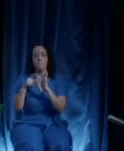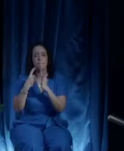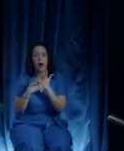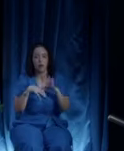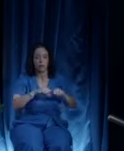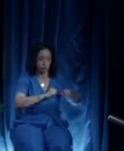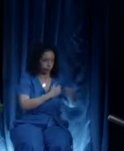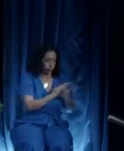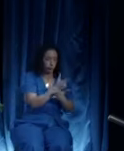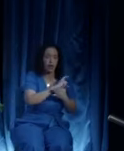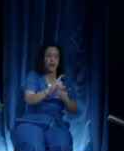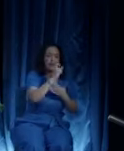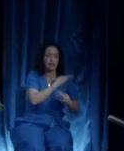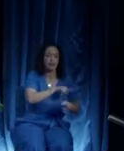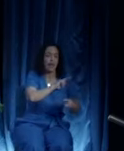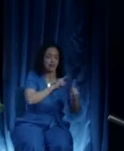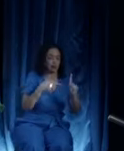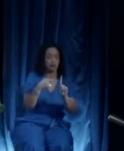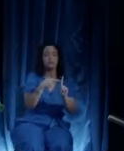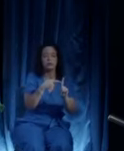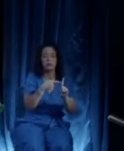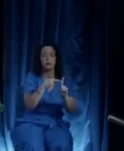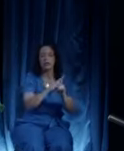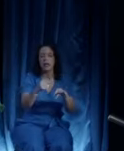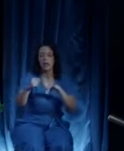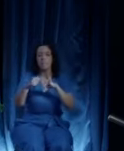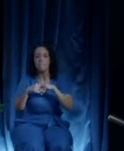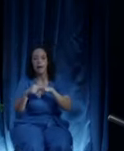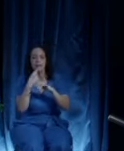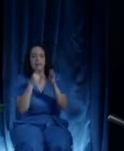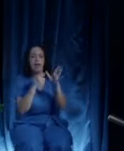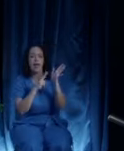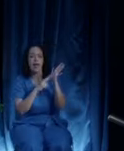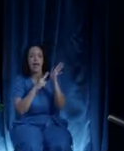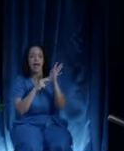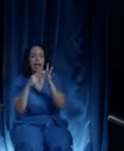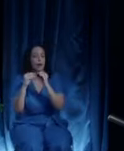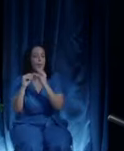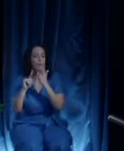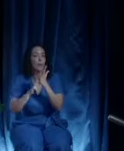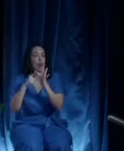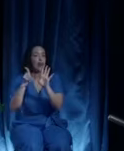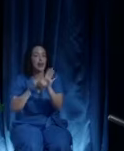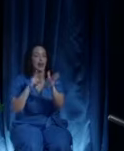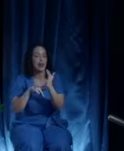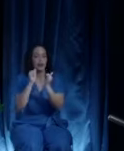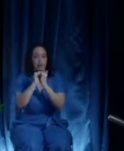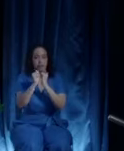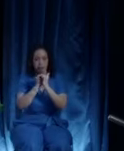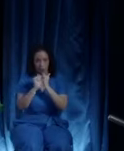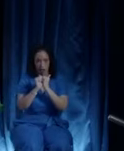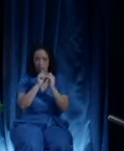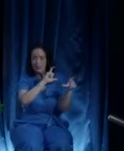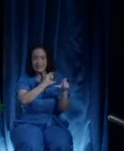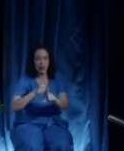Aragon, married Anne Boleyn's brother, so carried on there, survived miraculously Anne Boleyn's